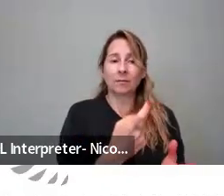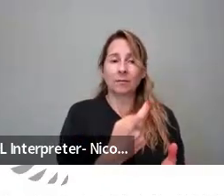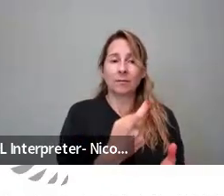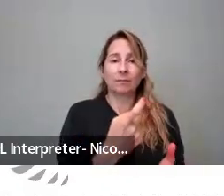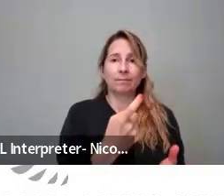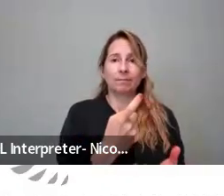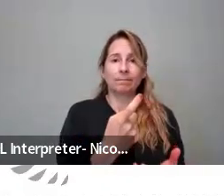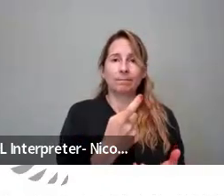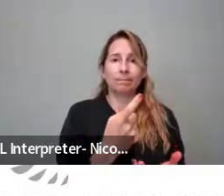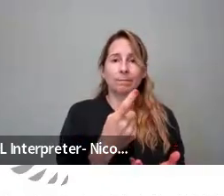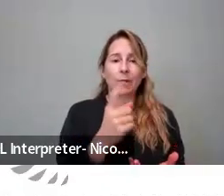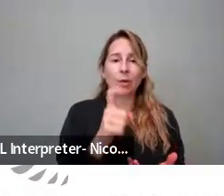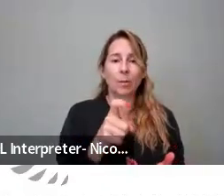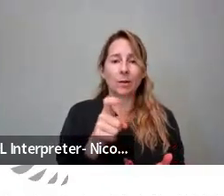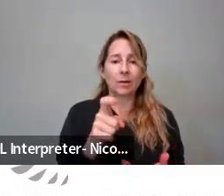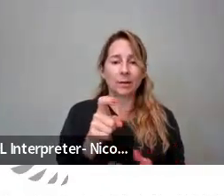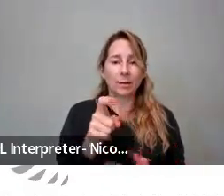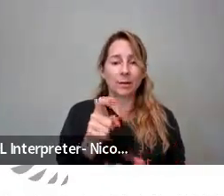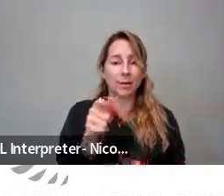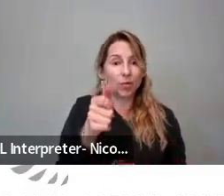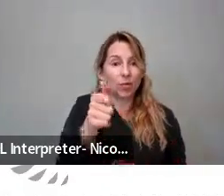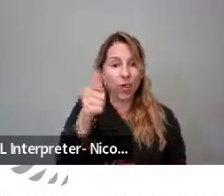some plan as to